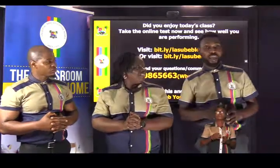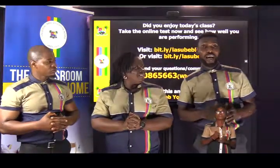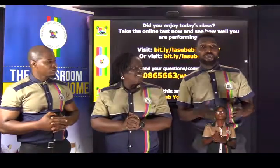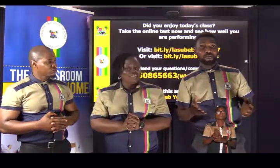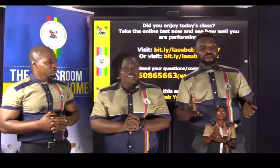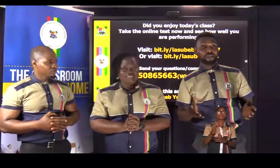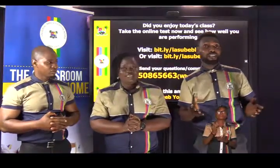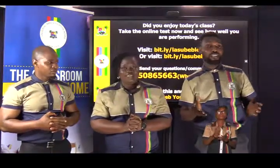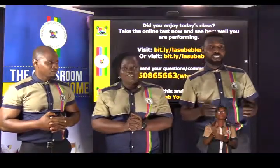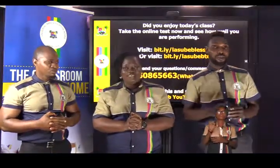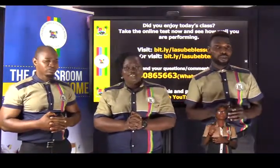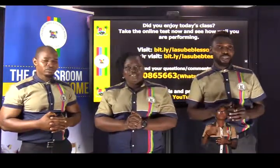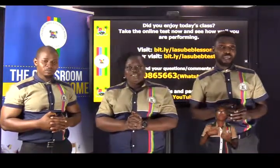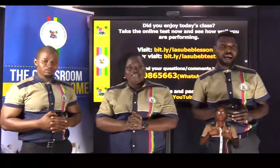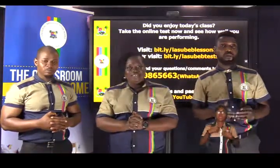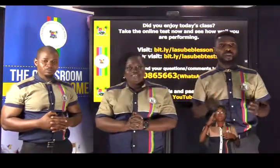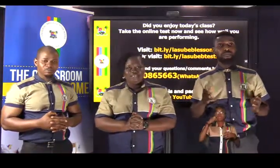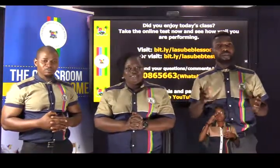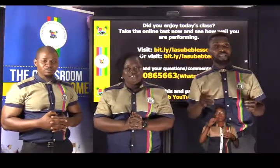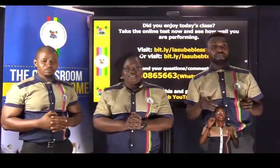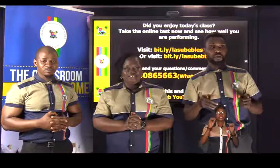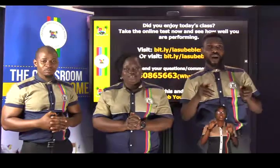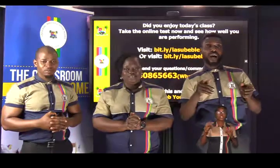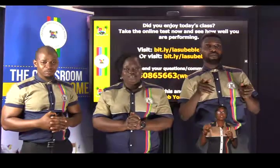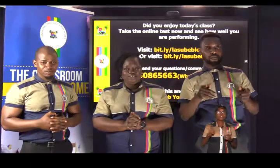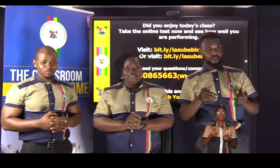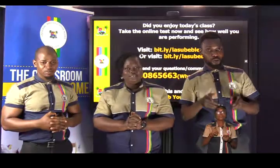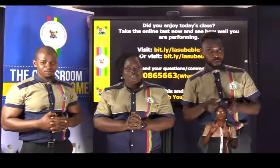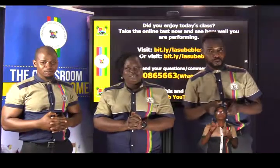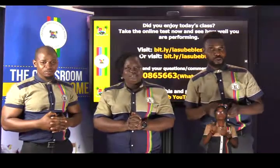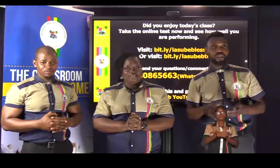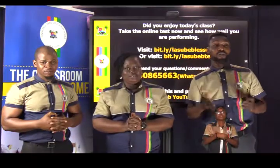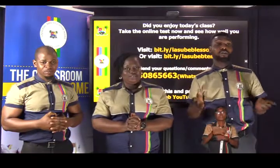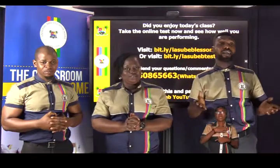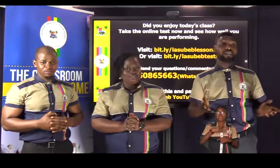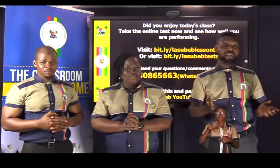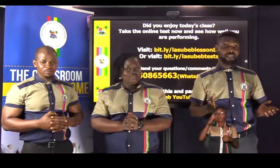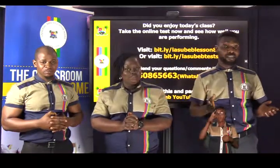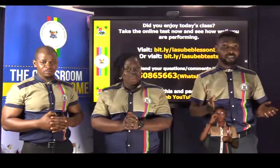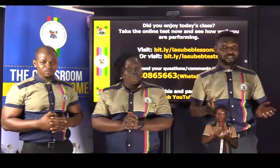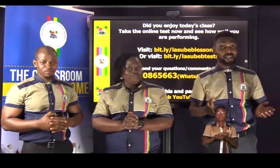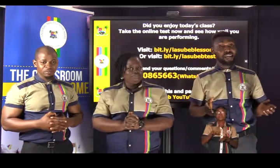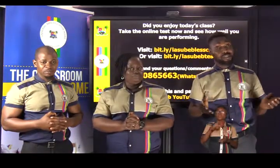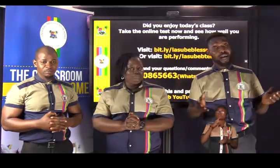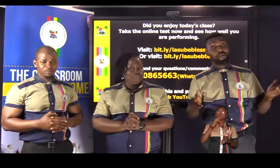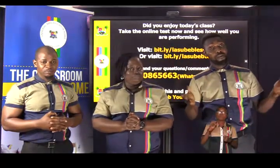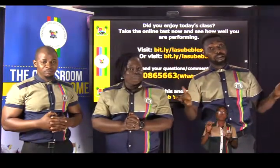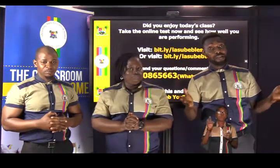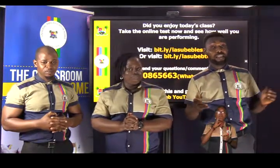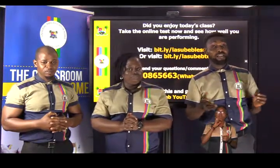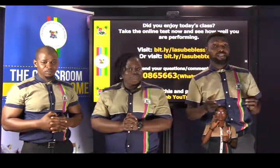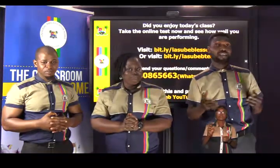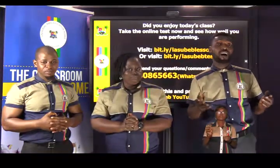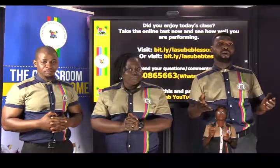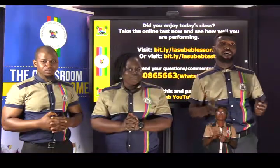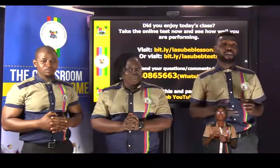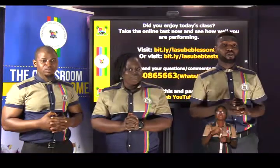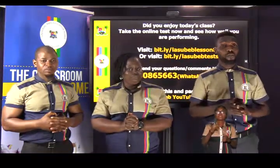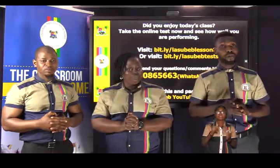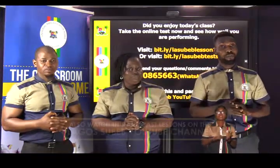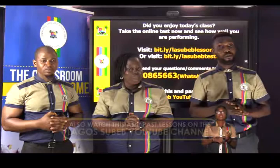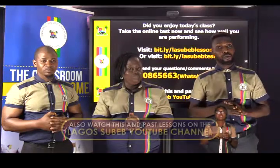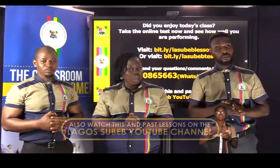truly, we had fun teaching you today, and we believe you had fun too. Today's lessons and previous lessons are